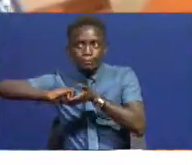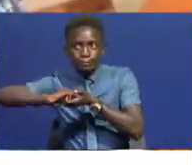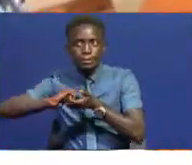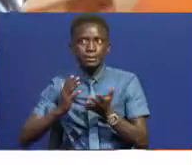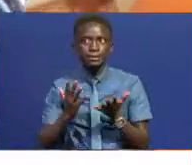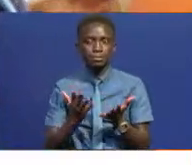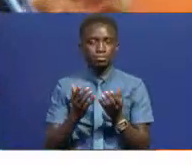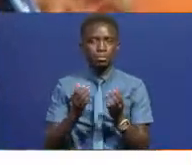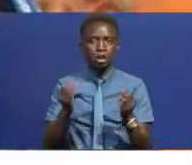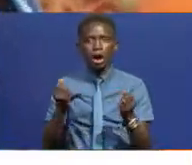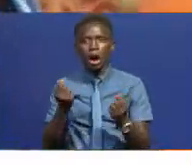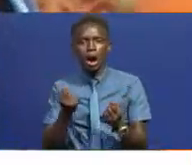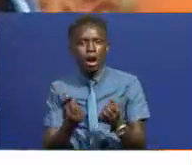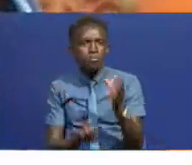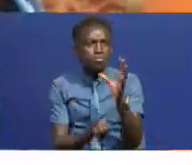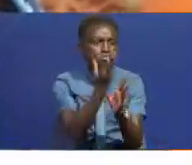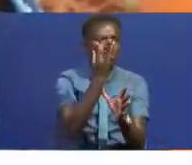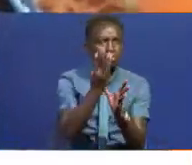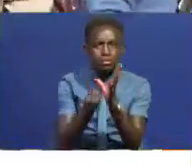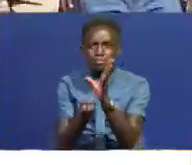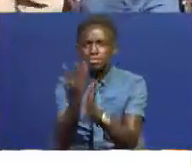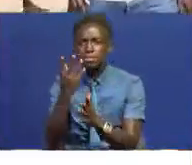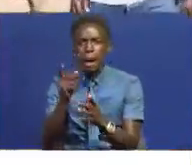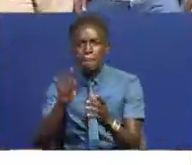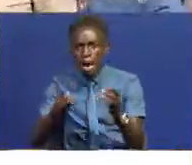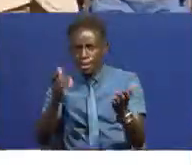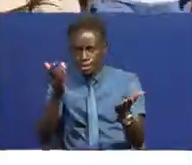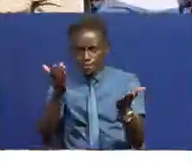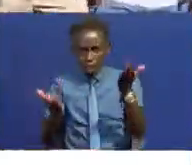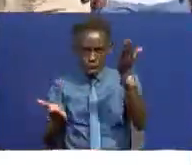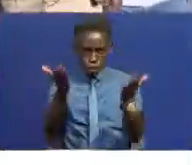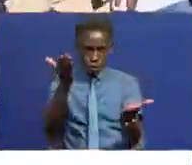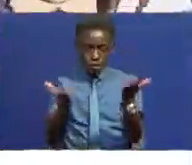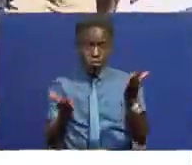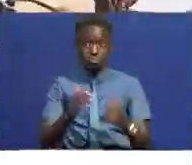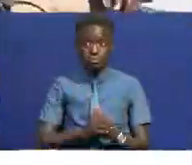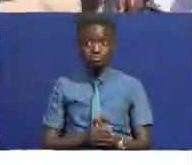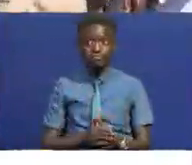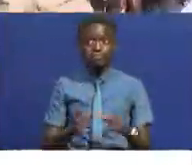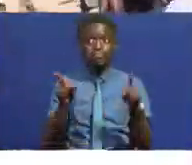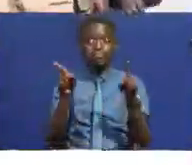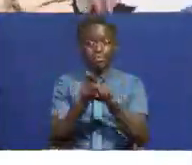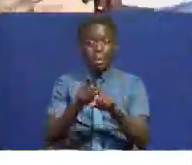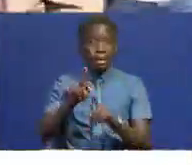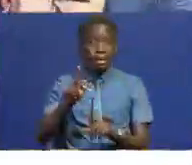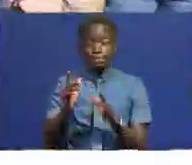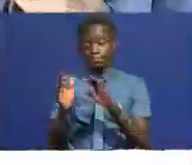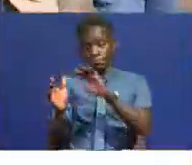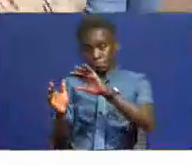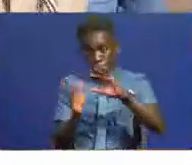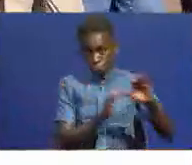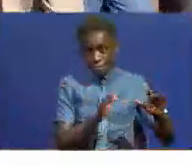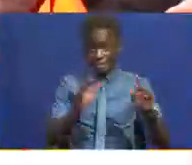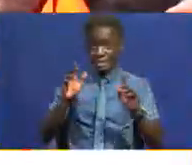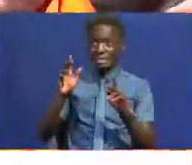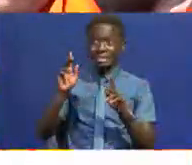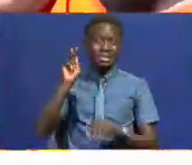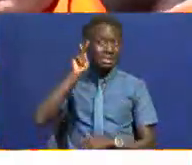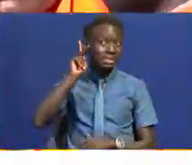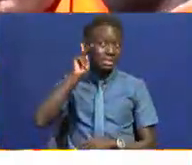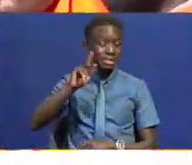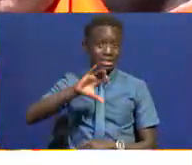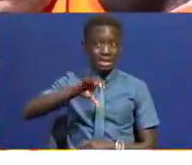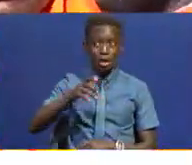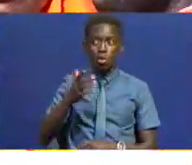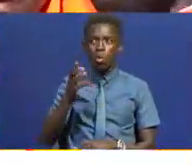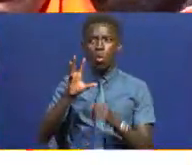exploration, elaboration, and evaluation. Separately in Kisii County, ODM party delegates have faulted